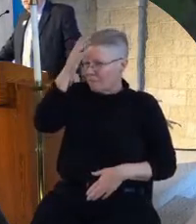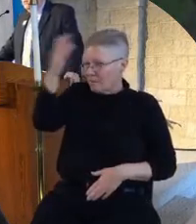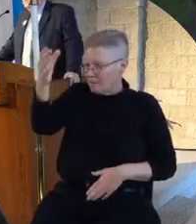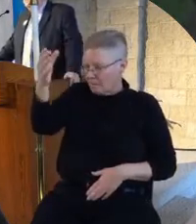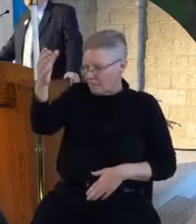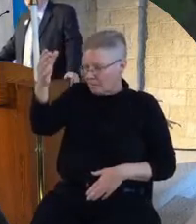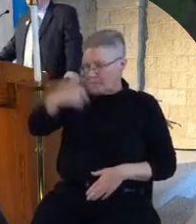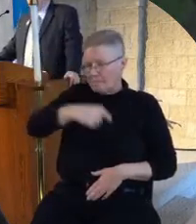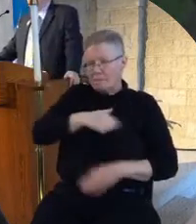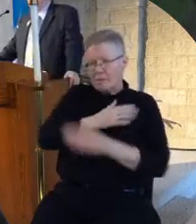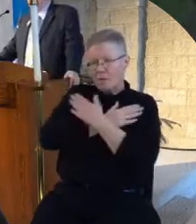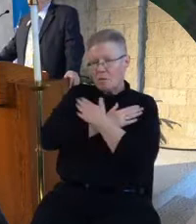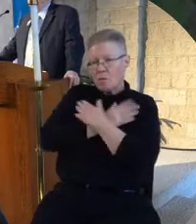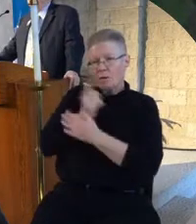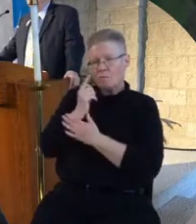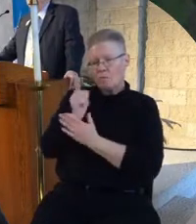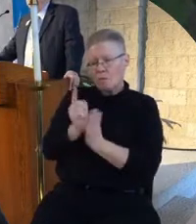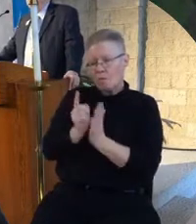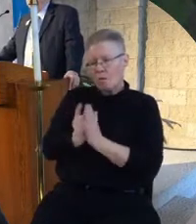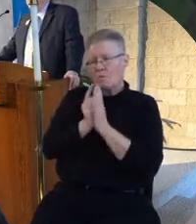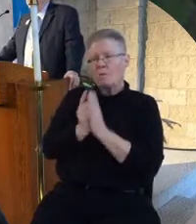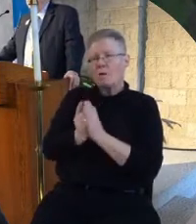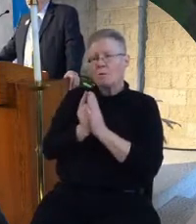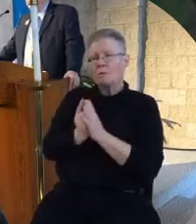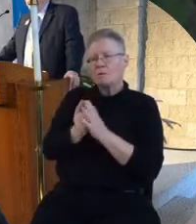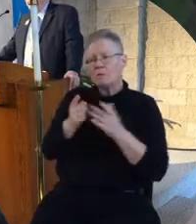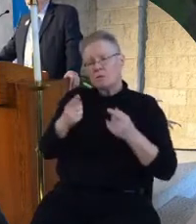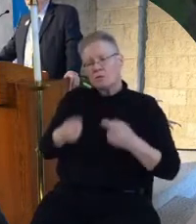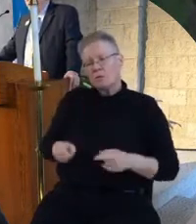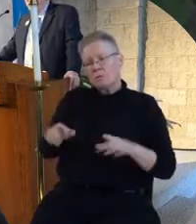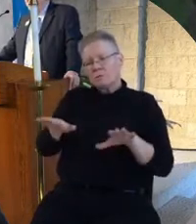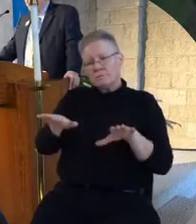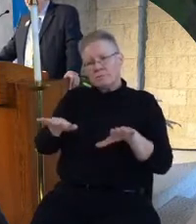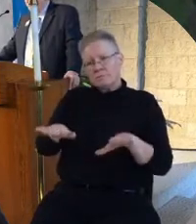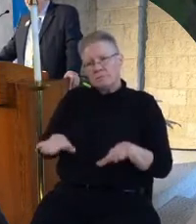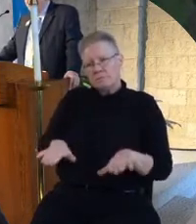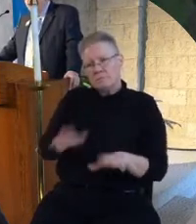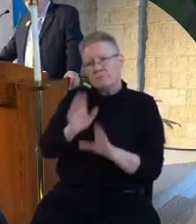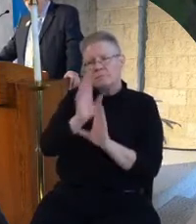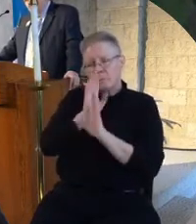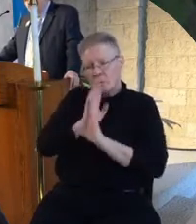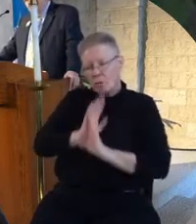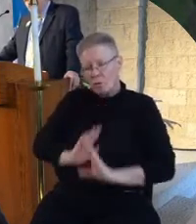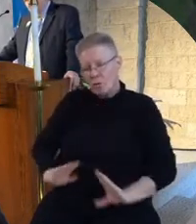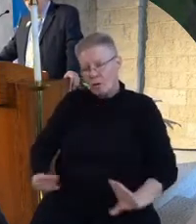moment in the stillness and in the quiet.